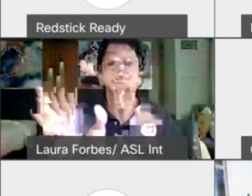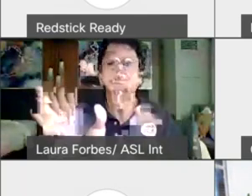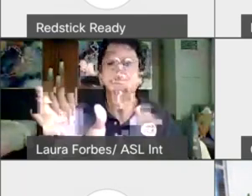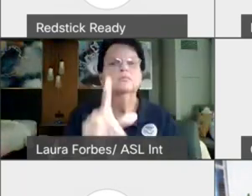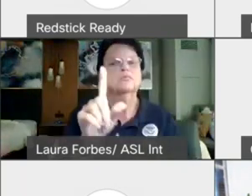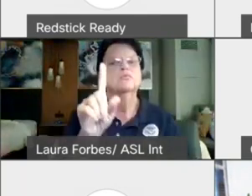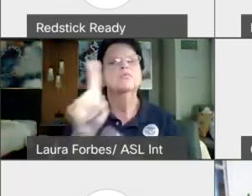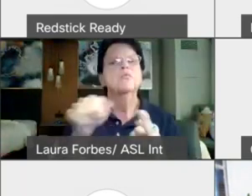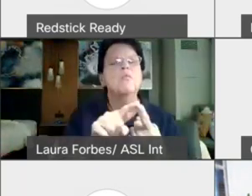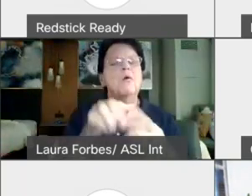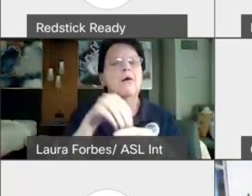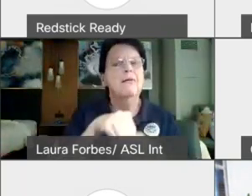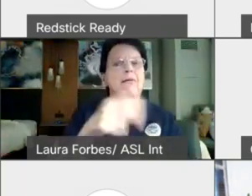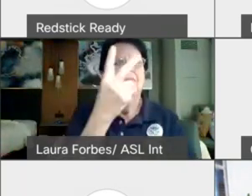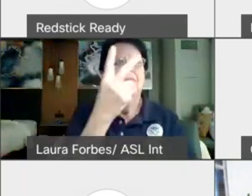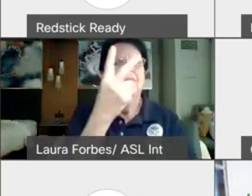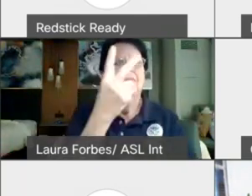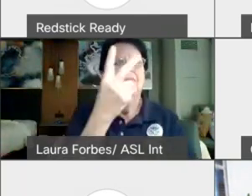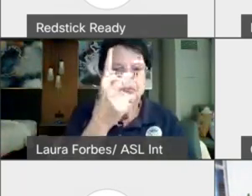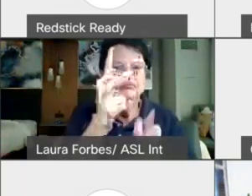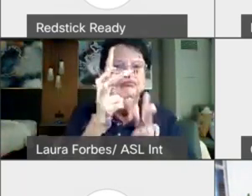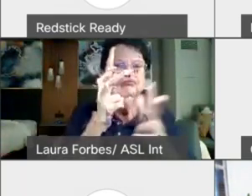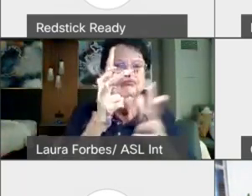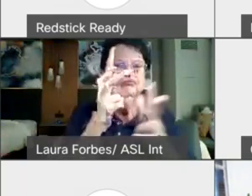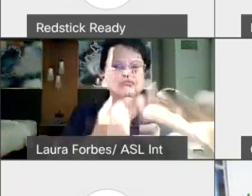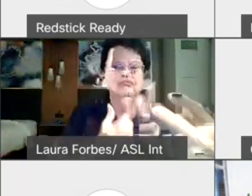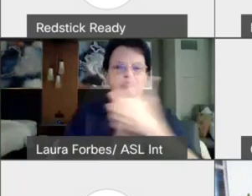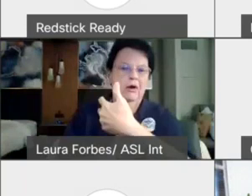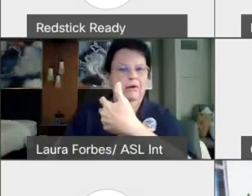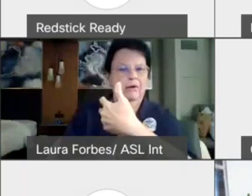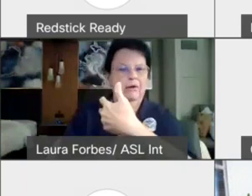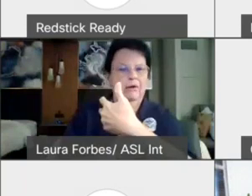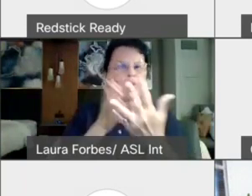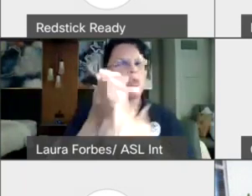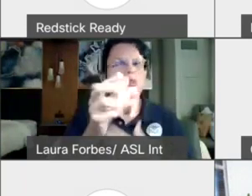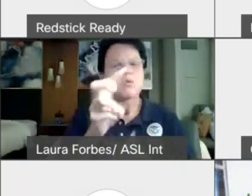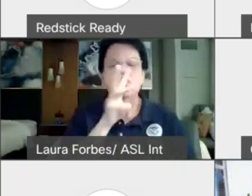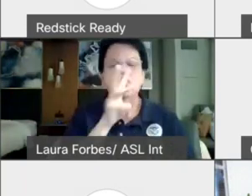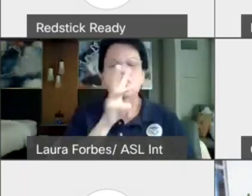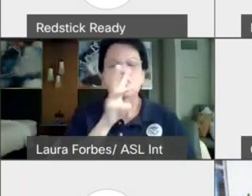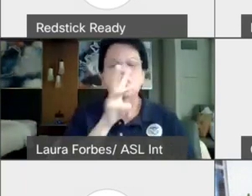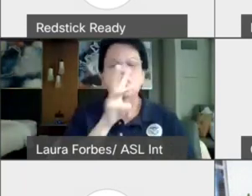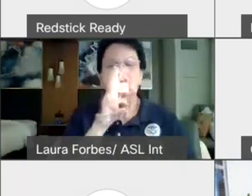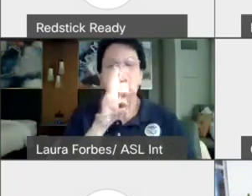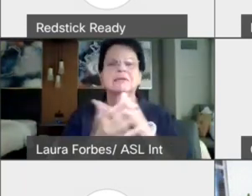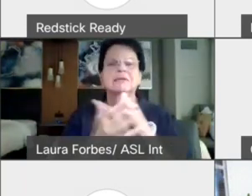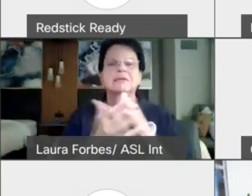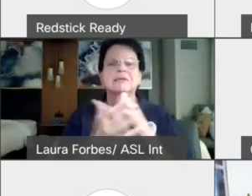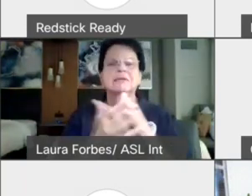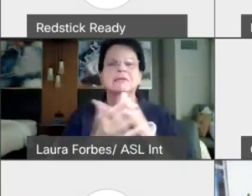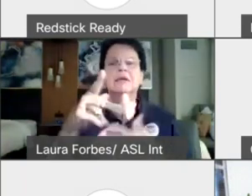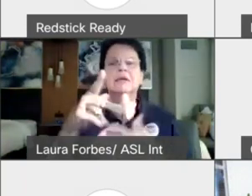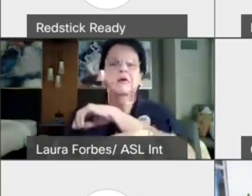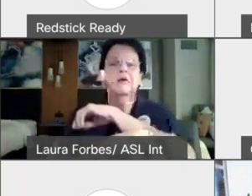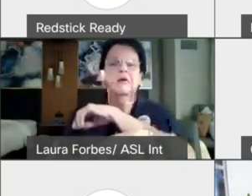we want everyone to turn around. Remember, you can opt in to city parish updates